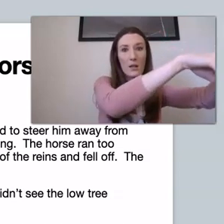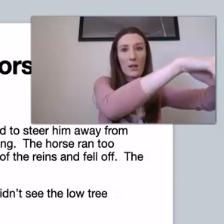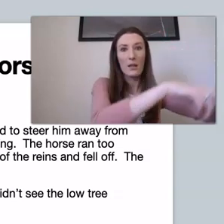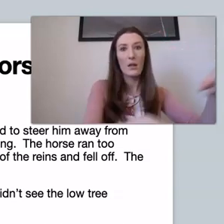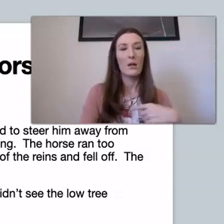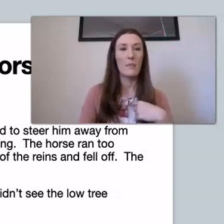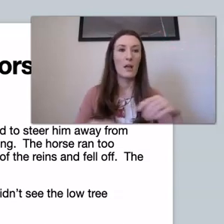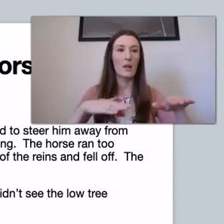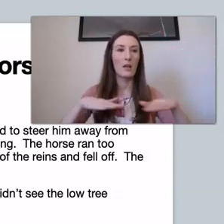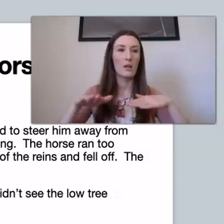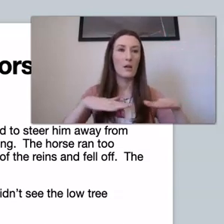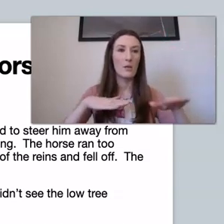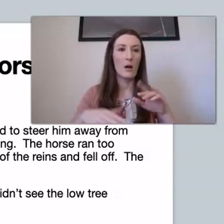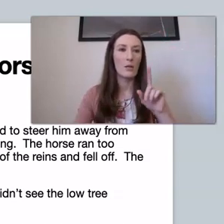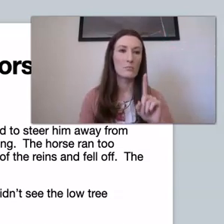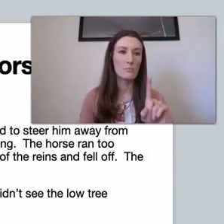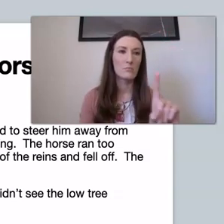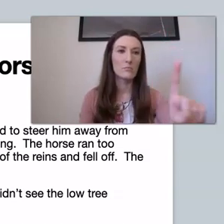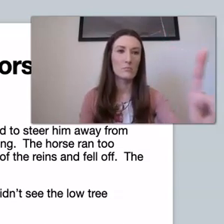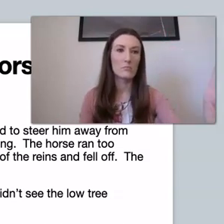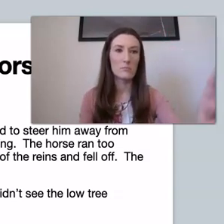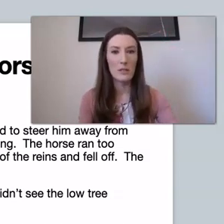away, me, walk,